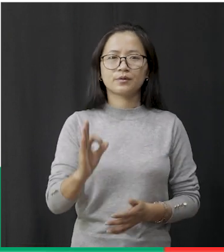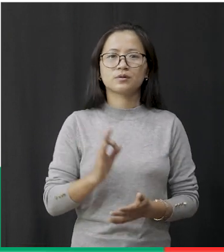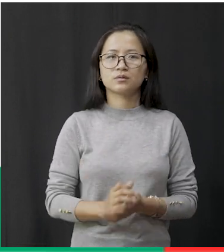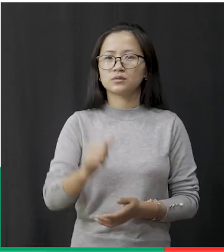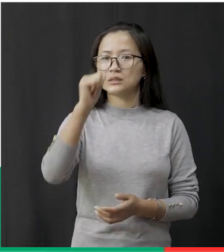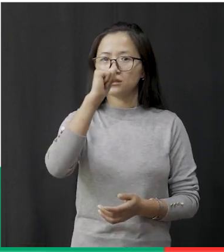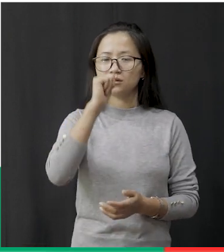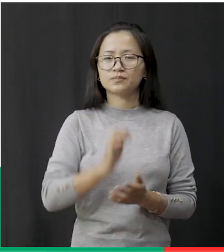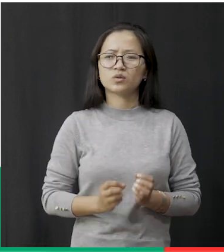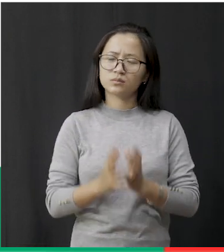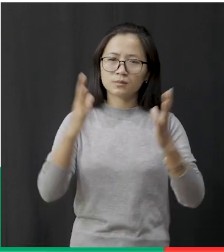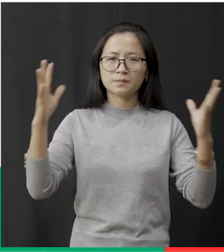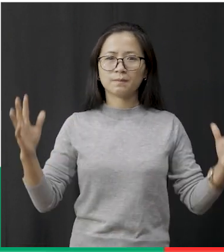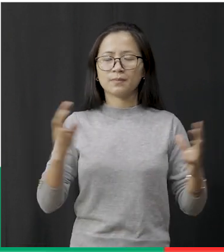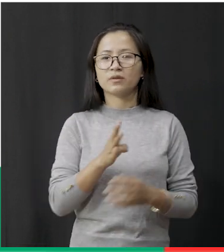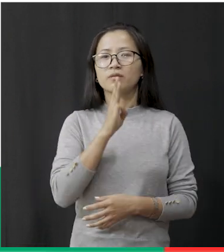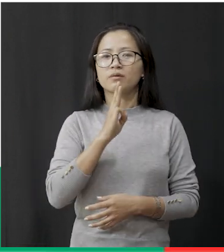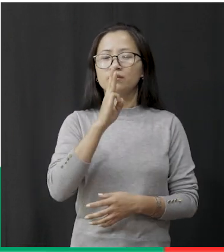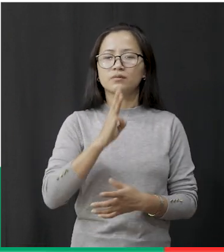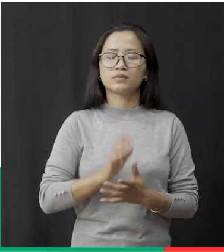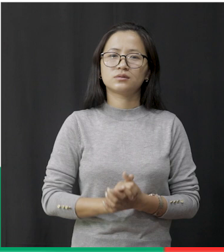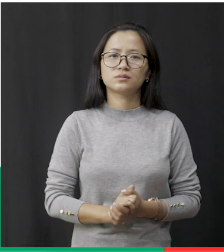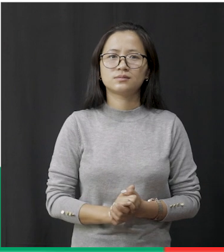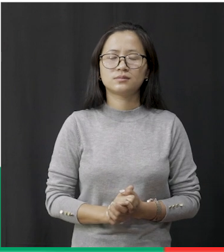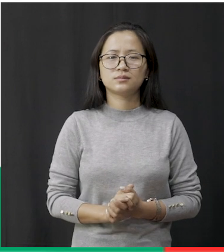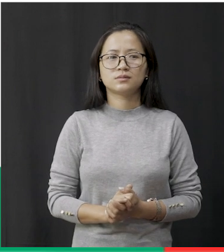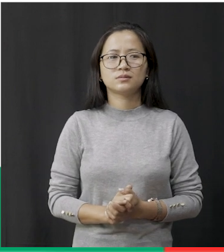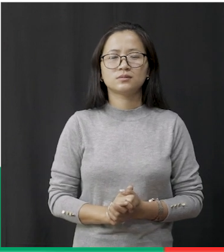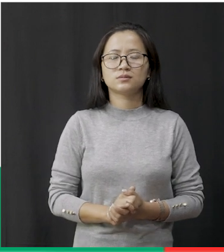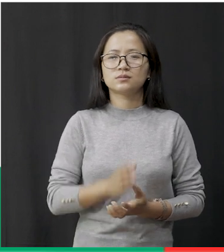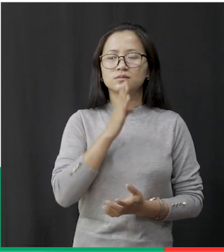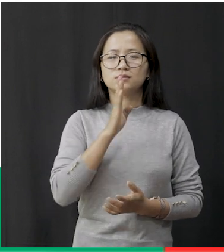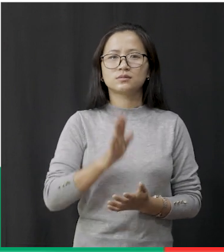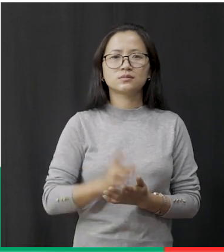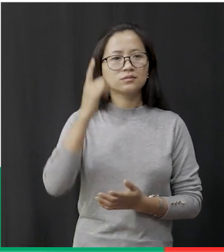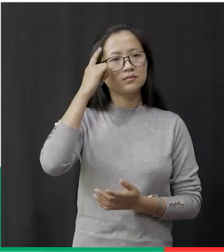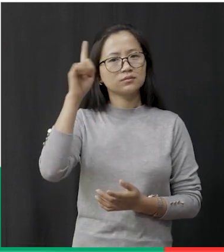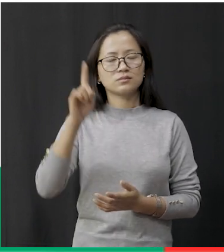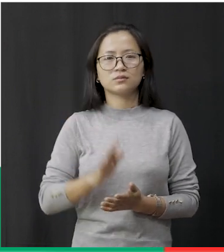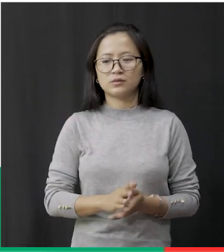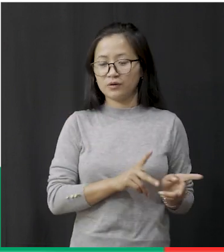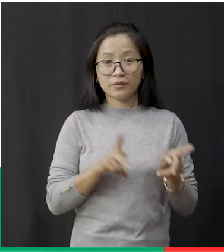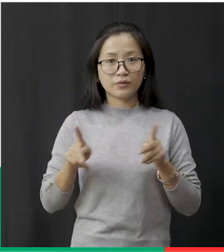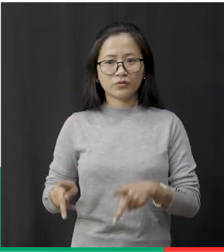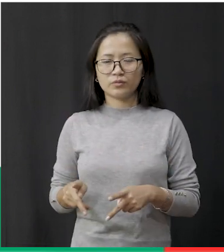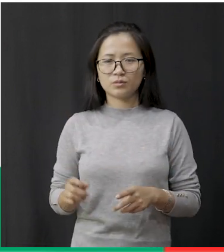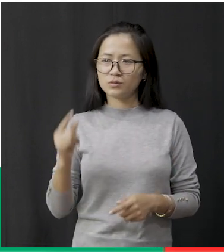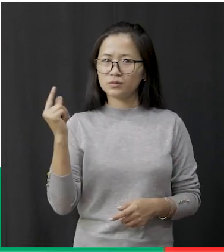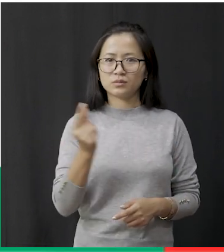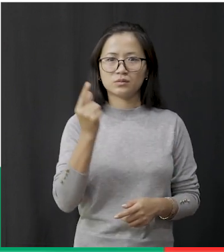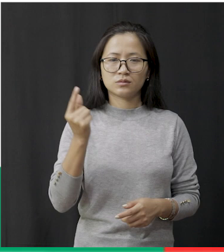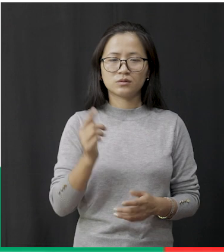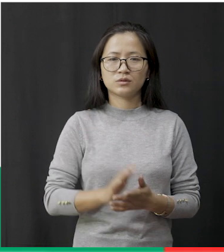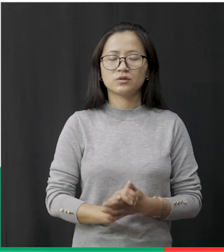should drink plenty of water, okay? Because for a proper functioning